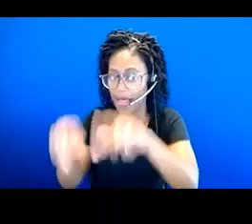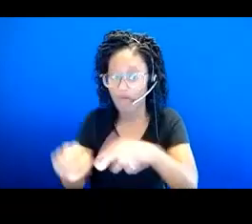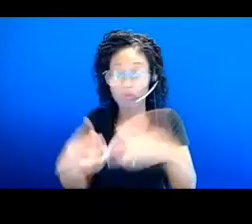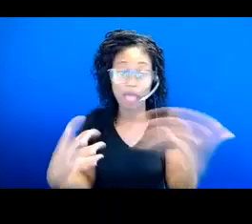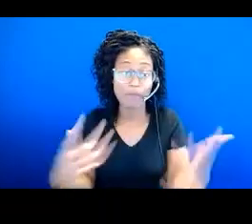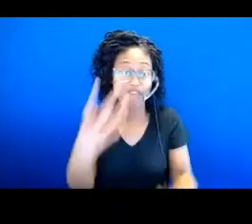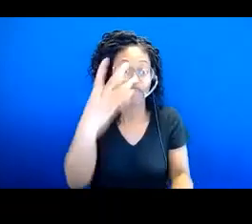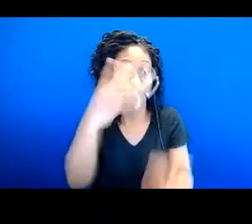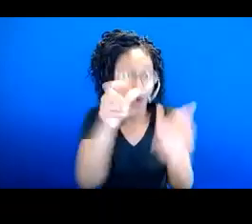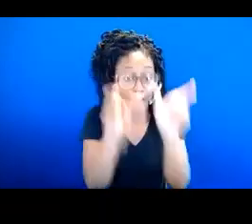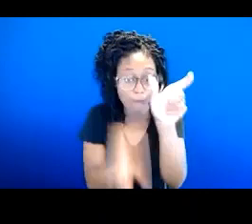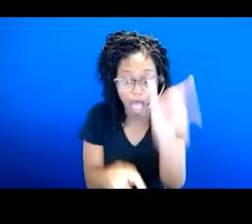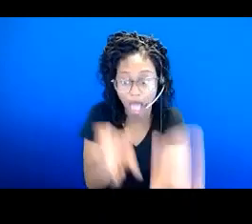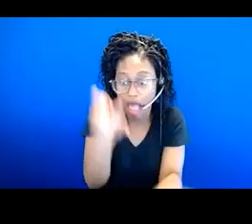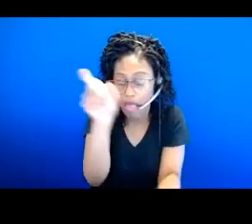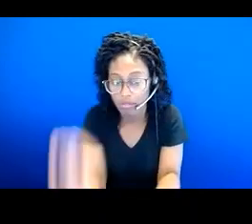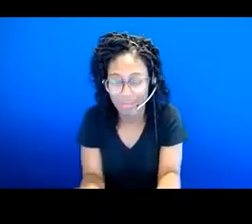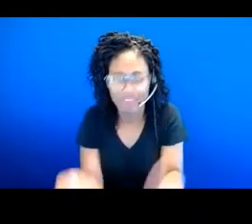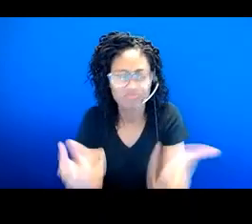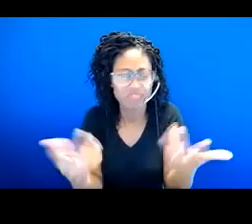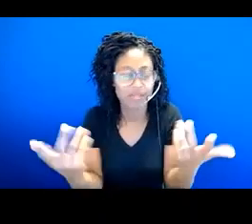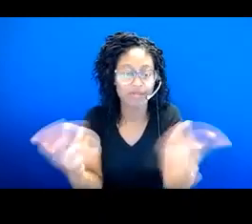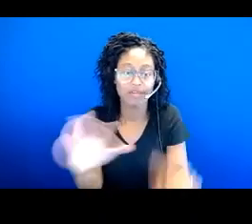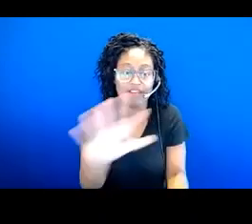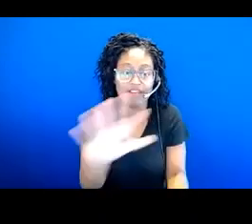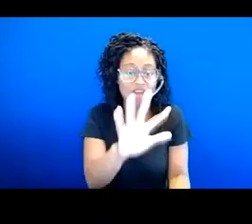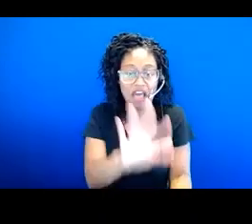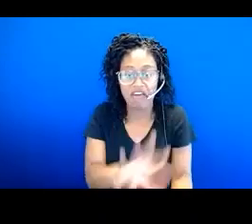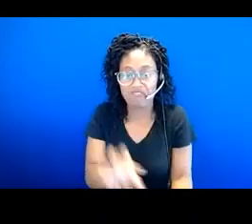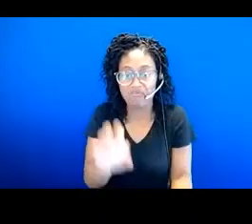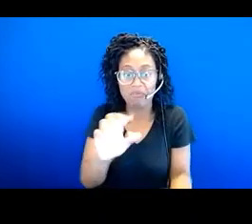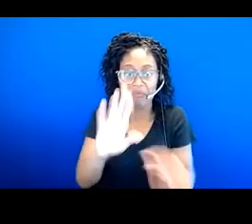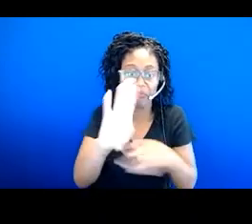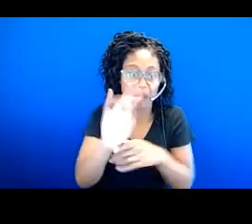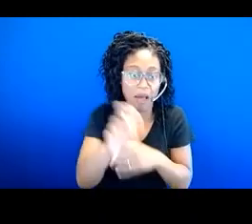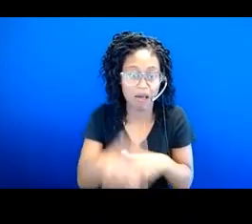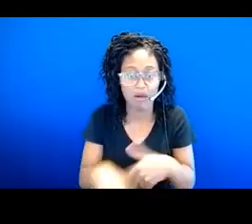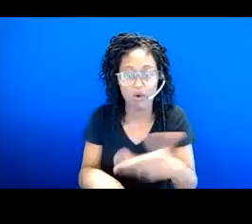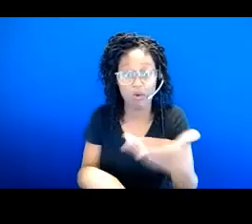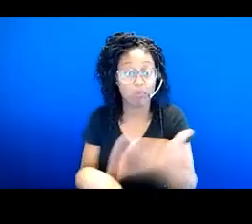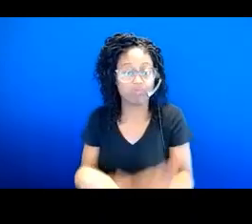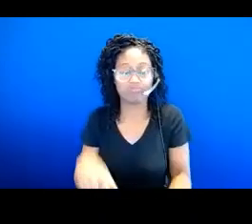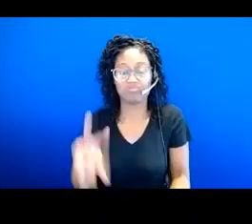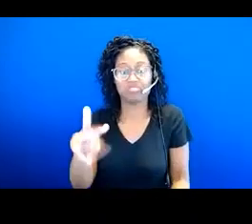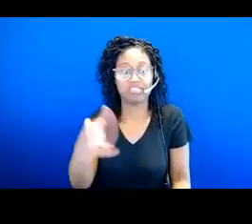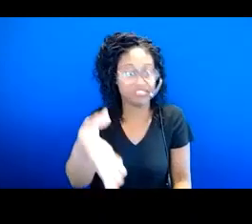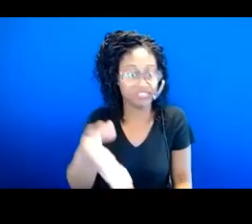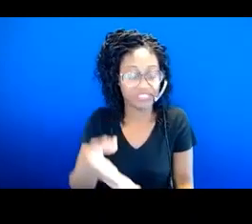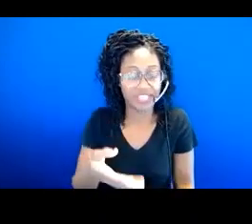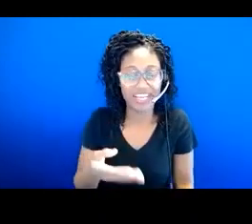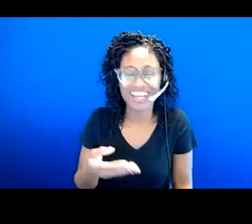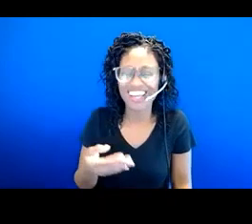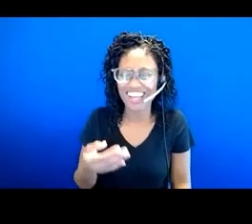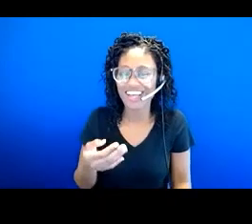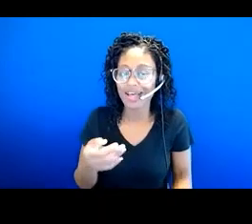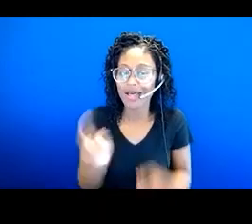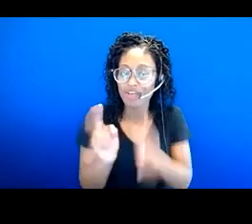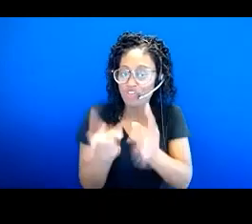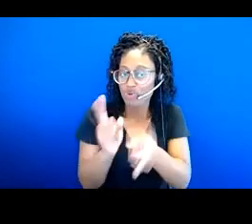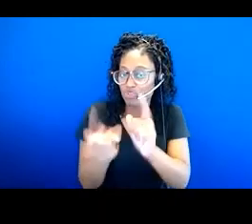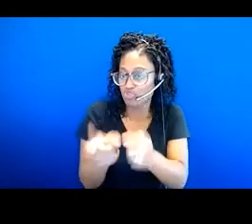couple of examples, 5, 6. These are the 2 templates that will allow you to